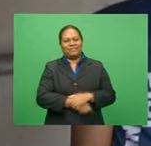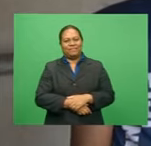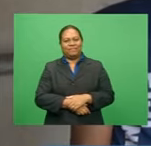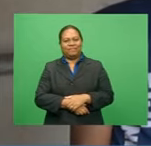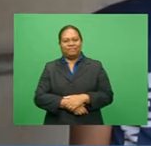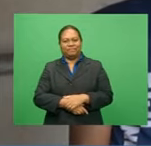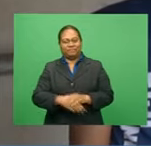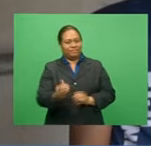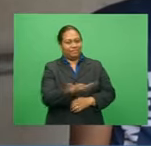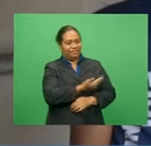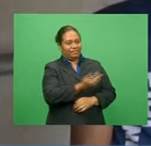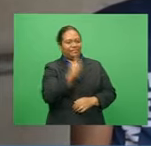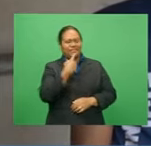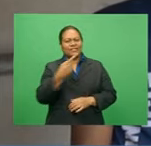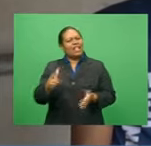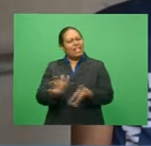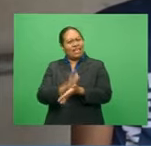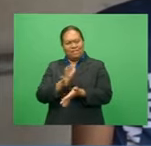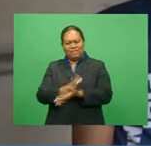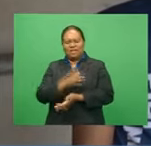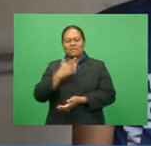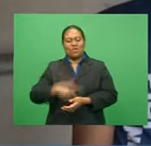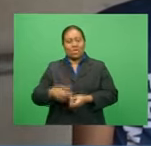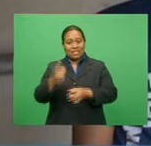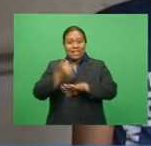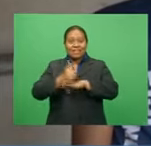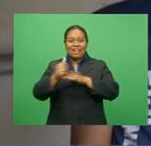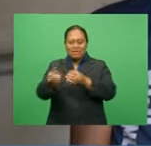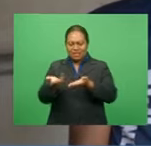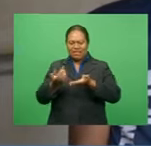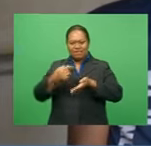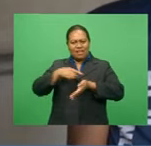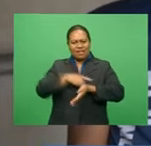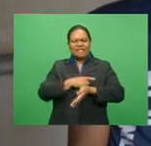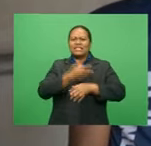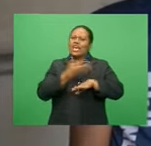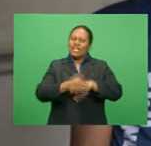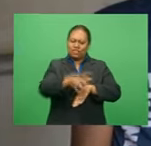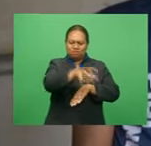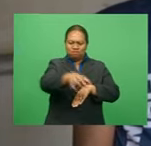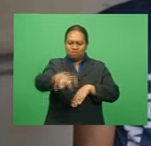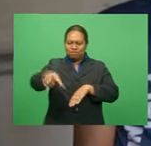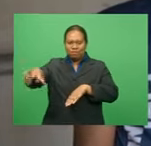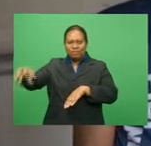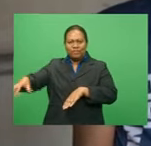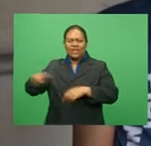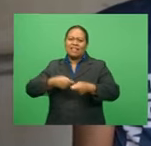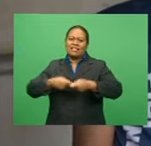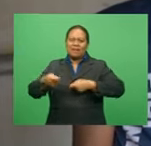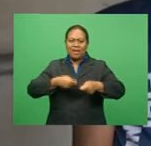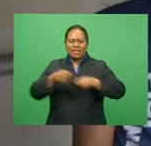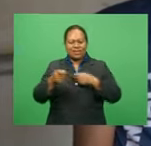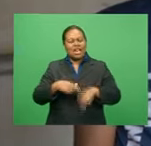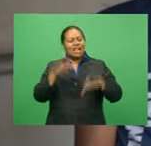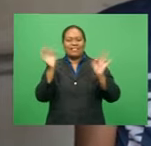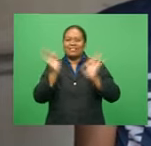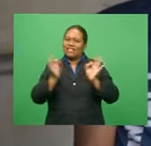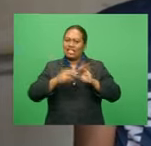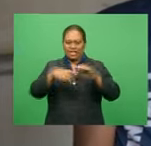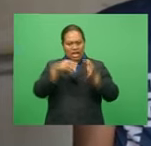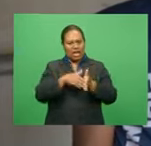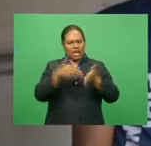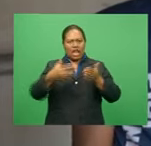I'm happy that this government provided me with this new stall. I will no longer be standing out in the sun and rain. I will be able